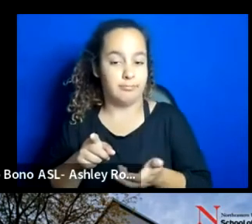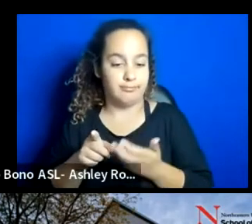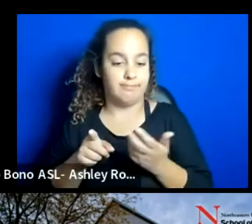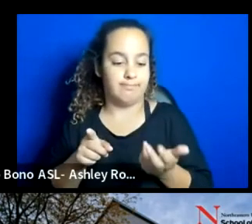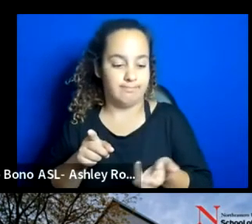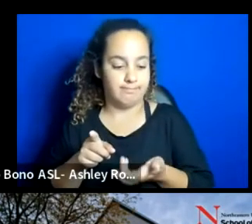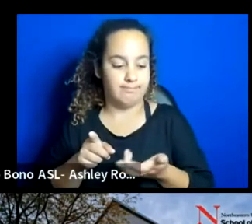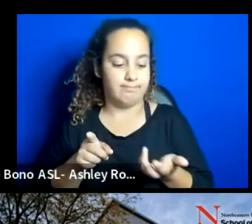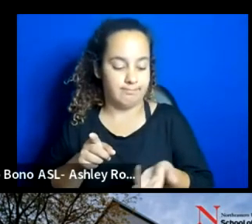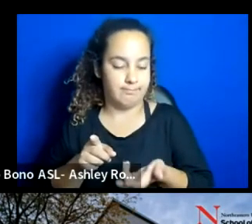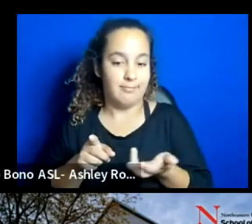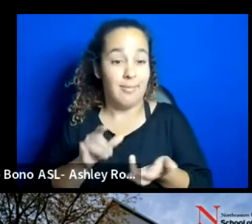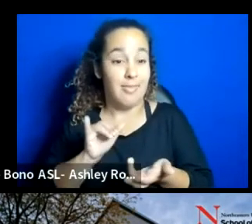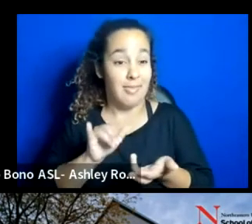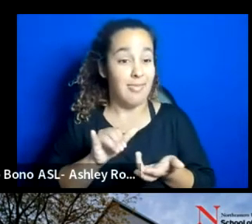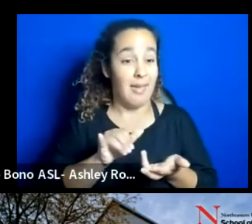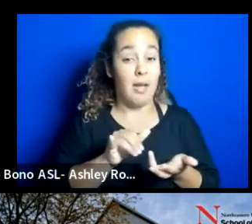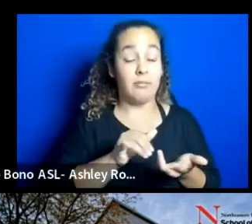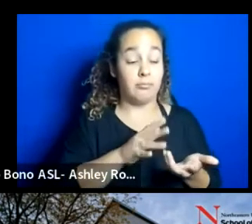of playwriting